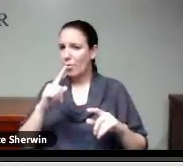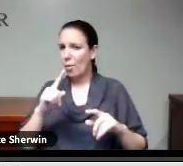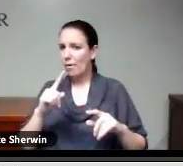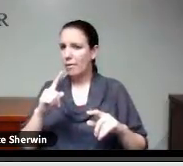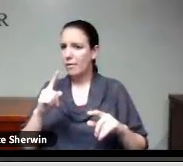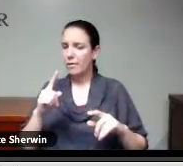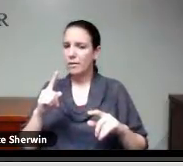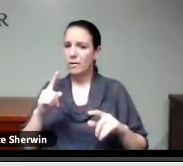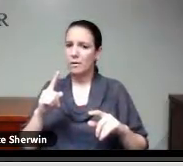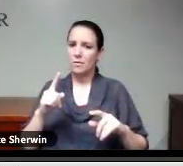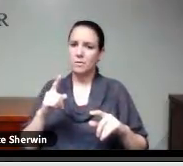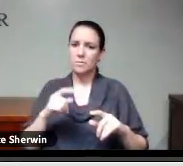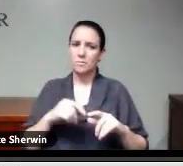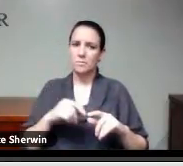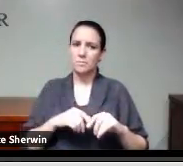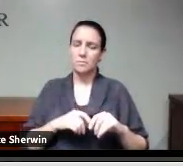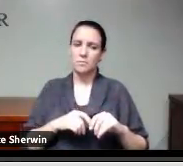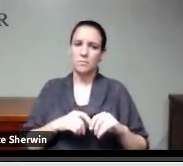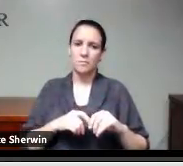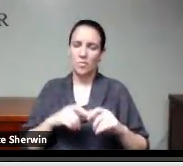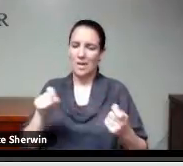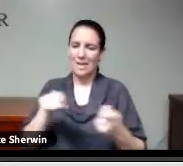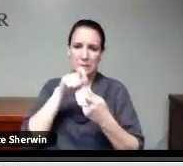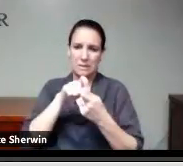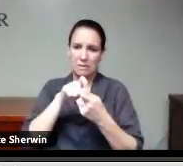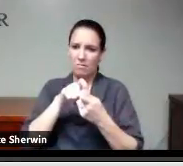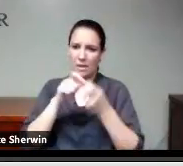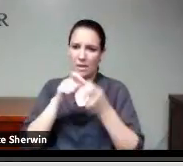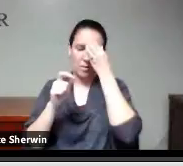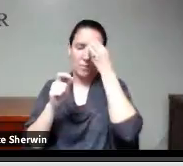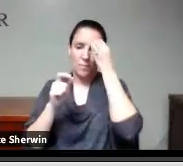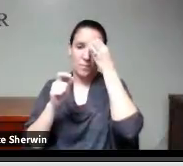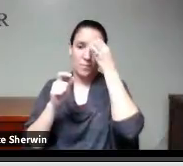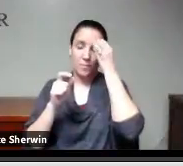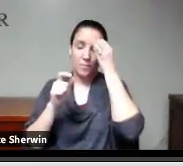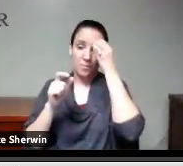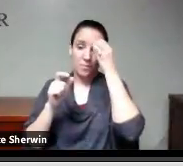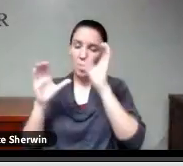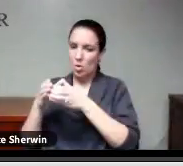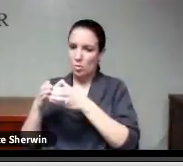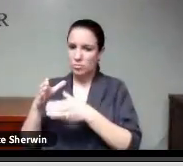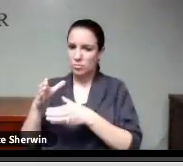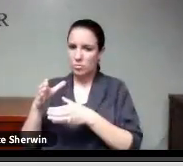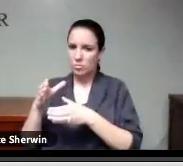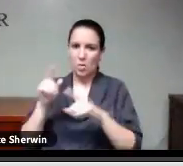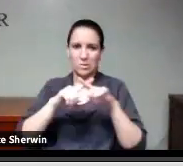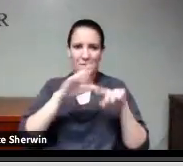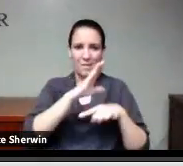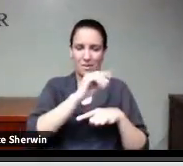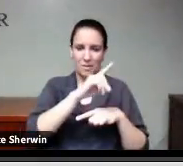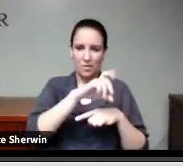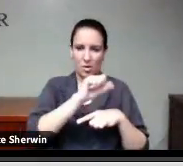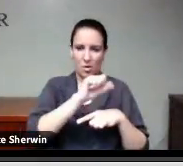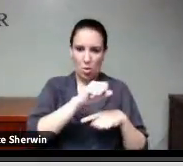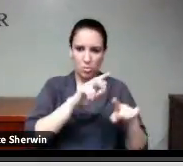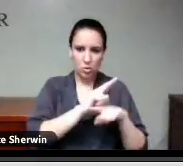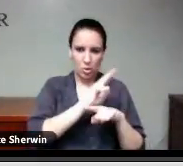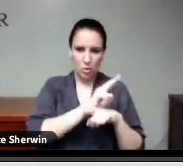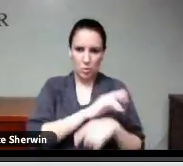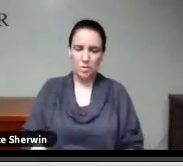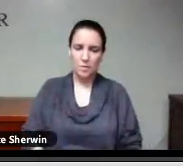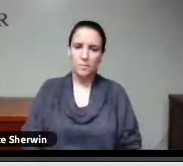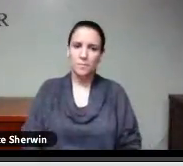electronic resources, etc. And it's easy to confuse with other coding used for program or international dimensions.